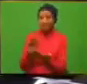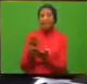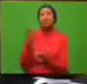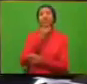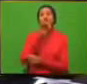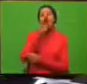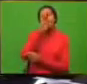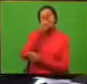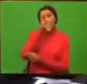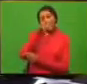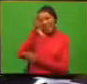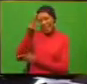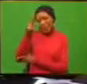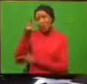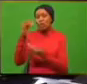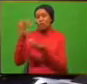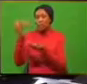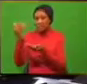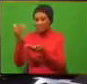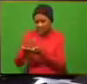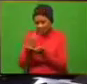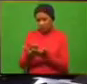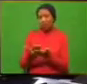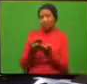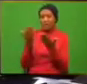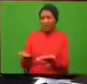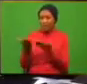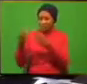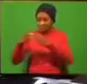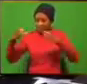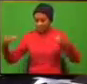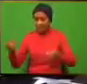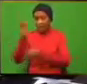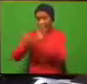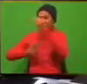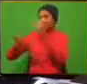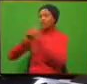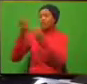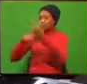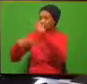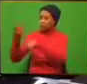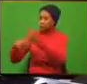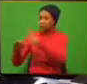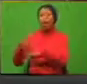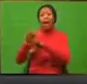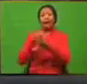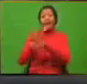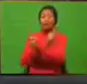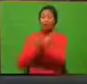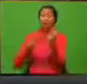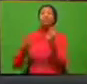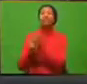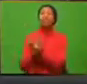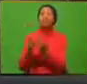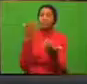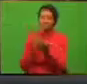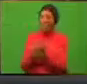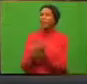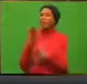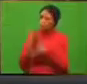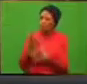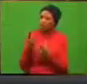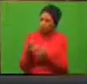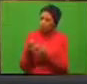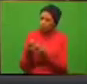biosecurity, extension services, international trade, and to turn the agricultural sector into an engine room